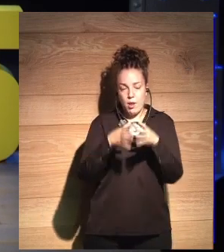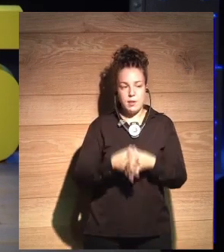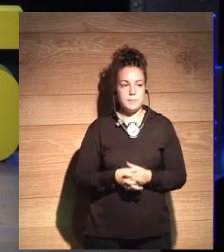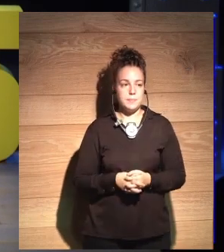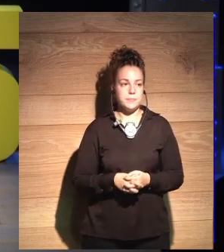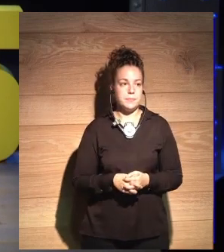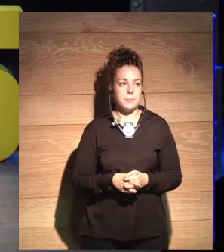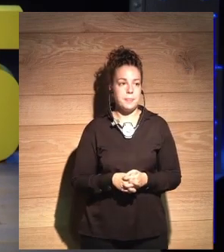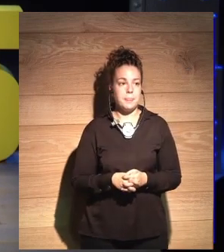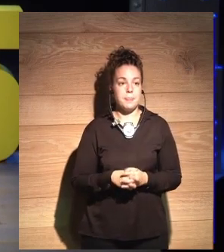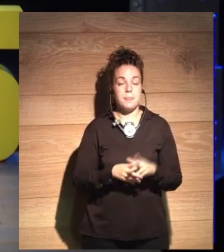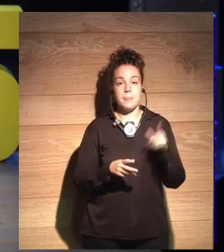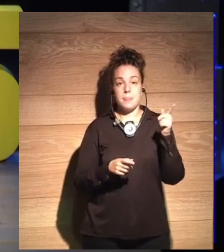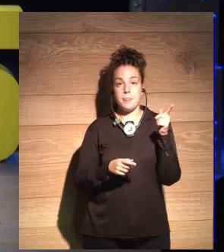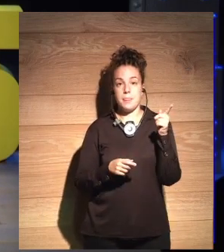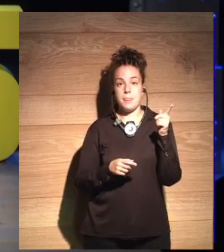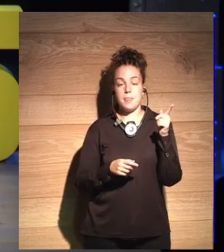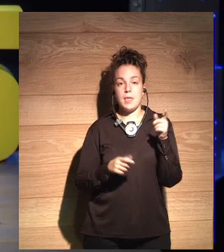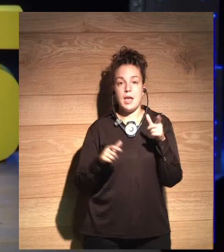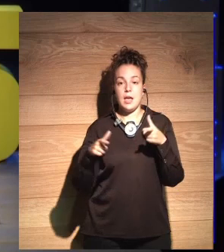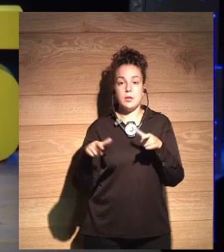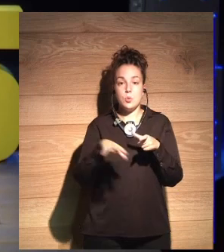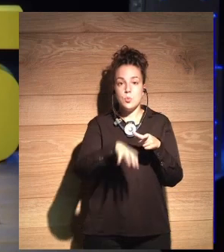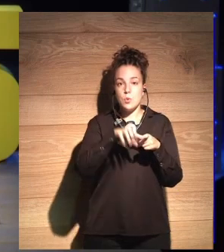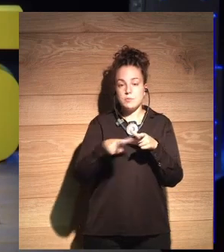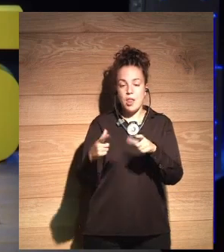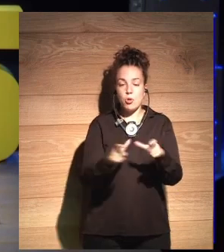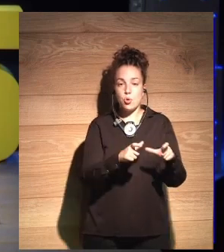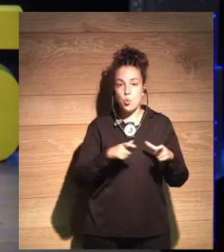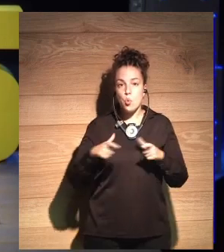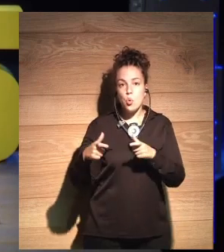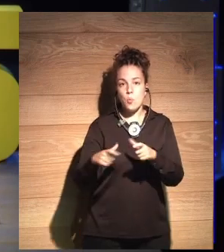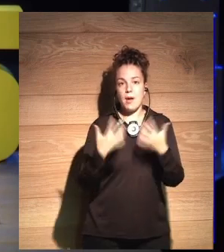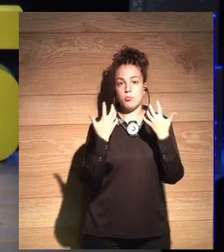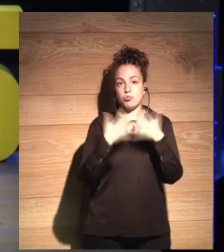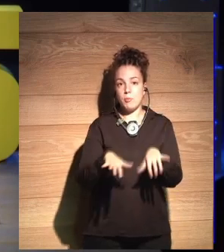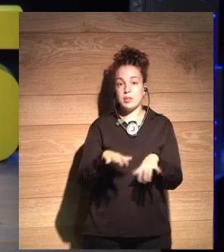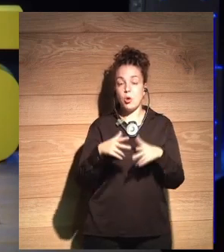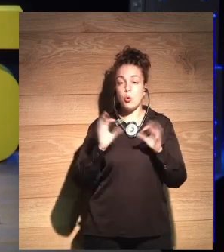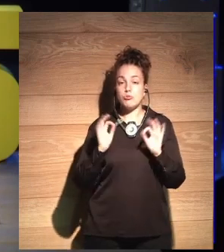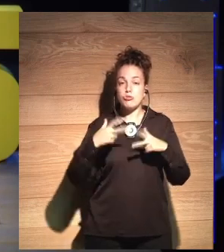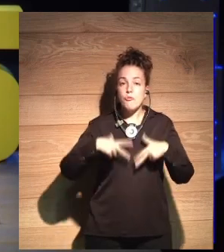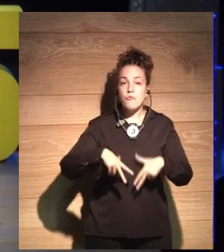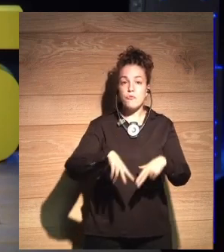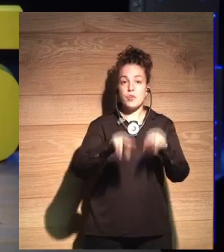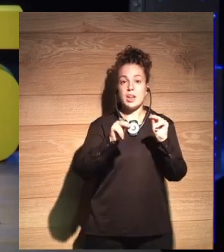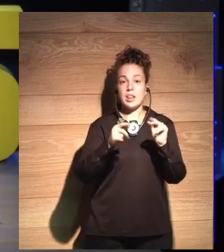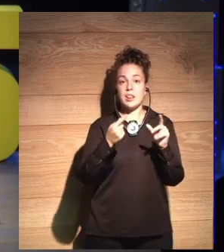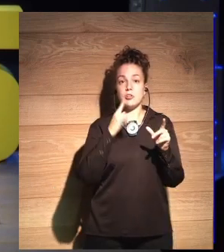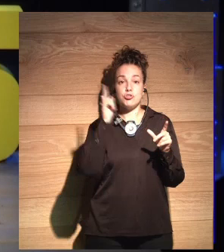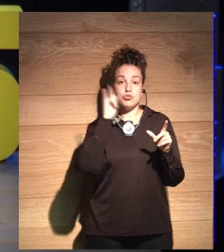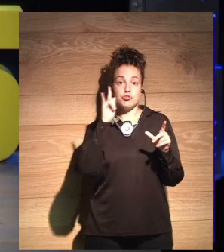The Roomba robotic vacuum cleaner, when it's done, goes dun dun dun dun, and when it's stuck, goes dun dun.